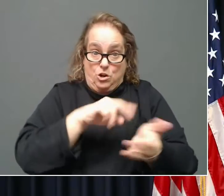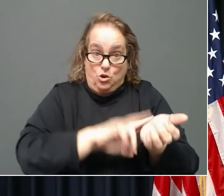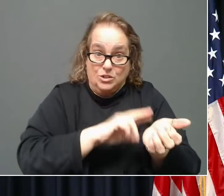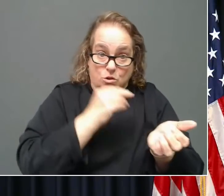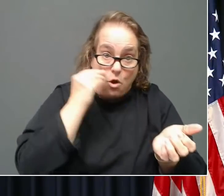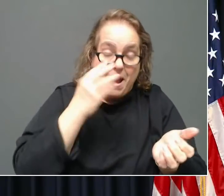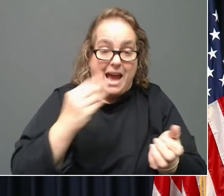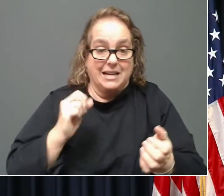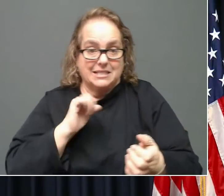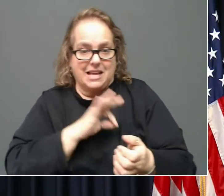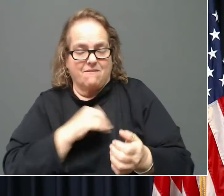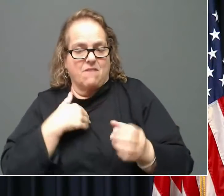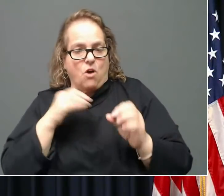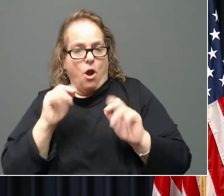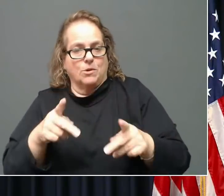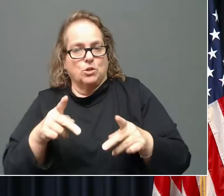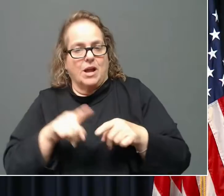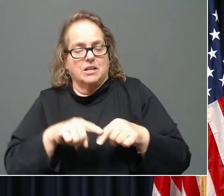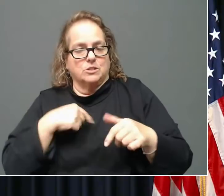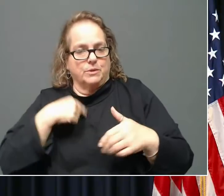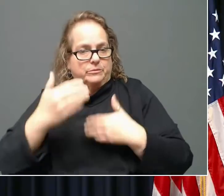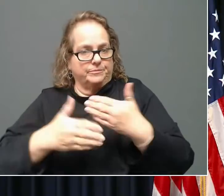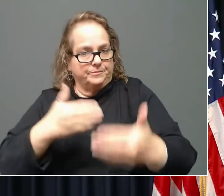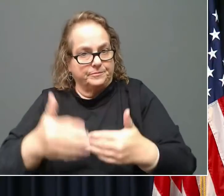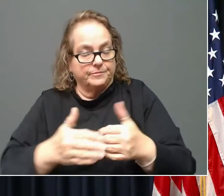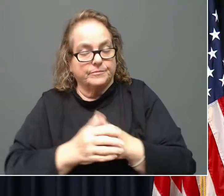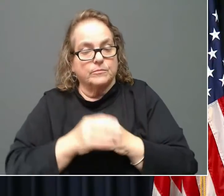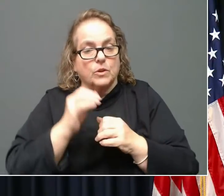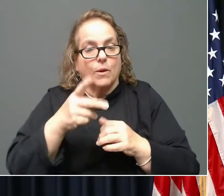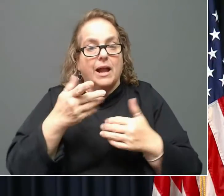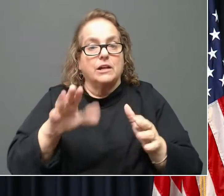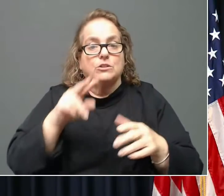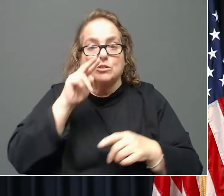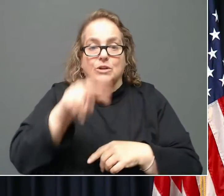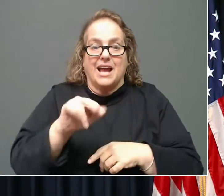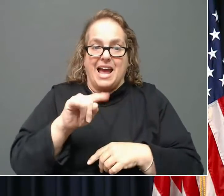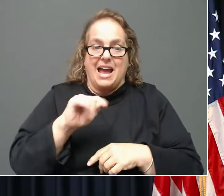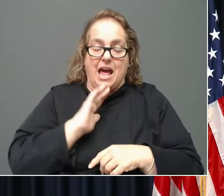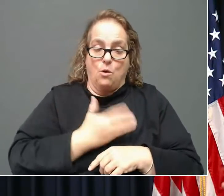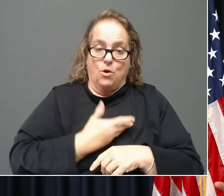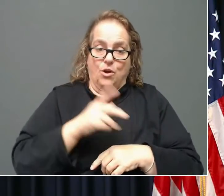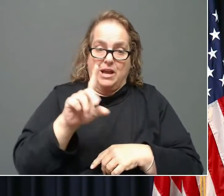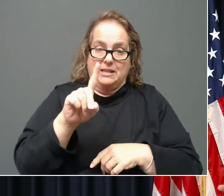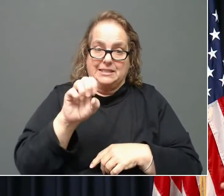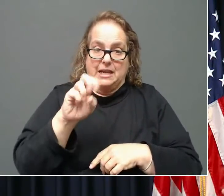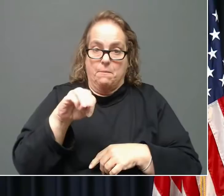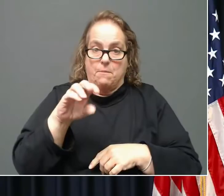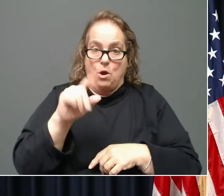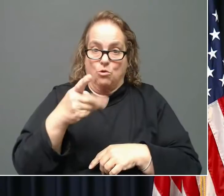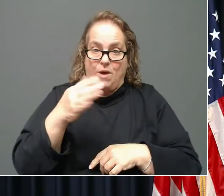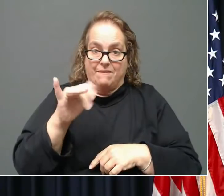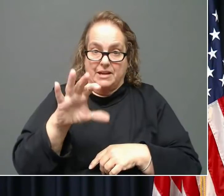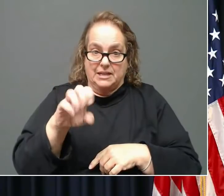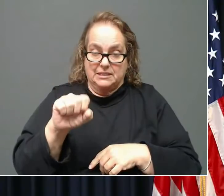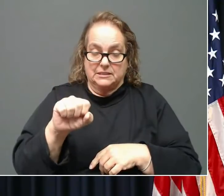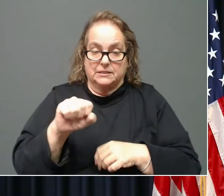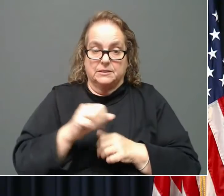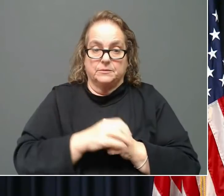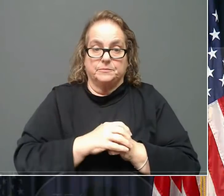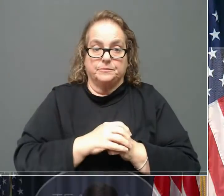forward. All right, let's look at our demographics, which we do each Monday. I want to start with